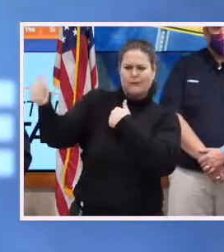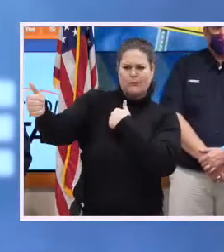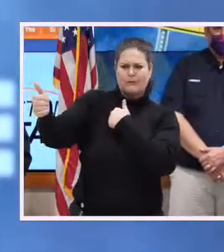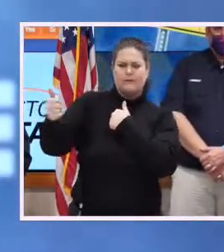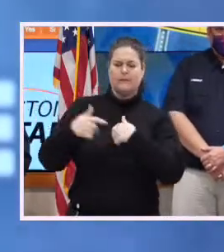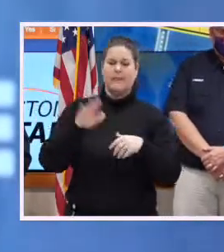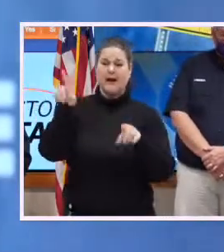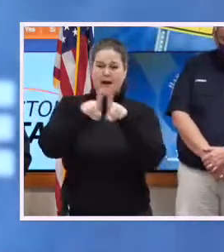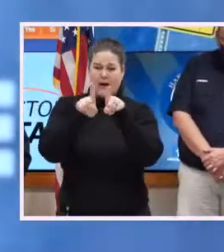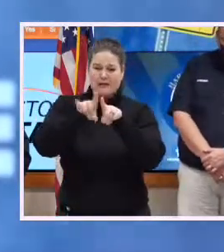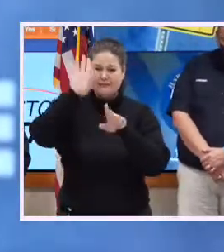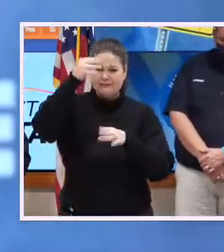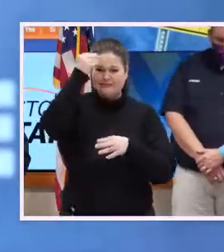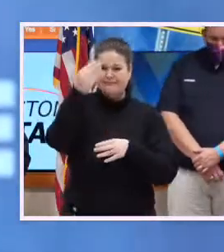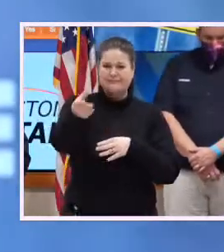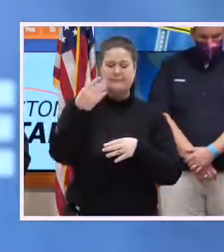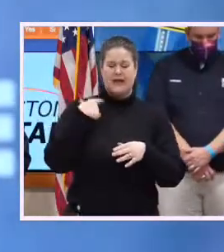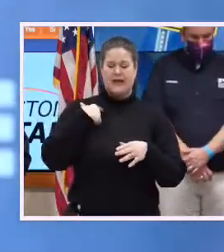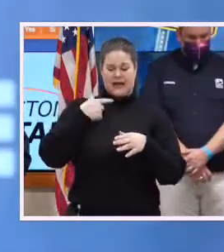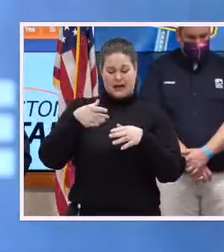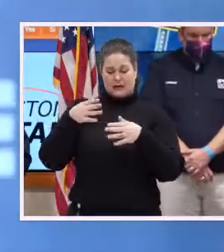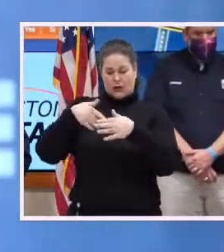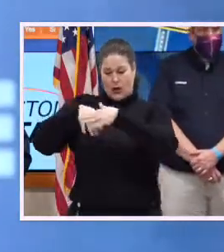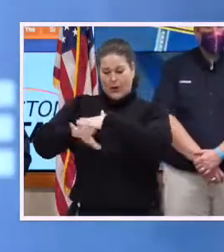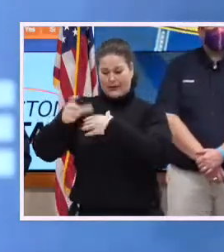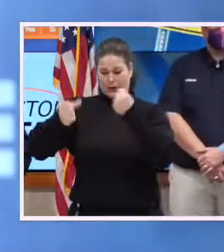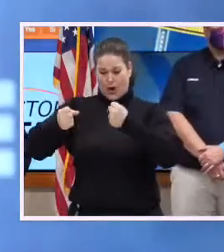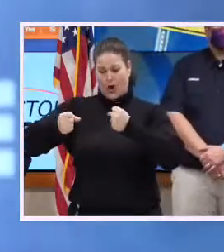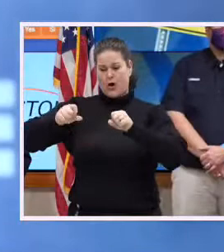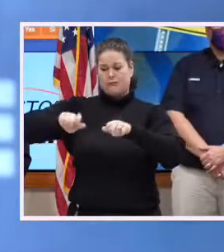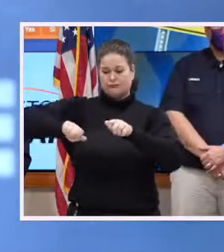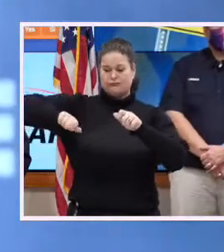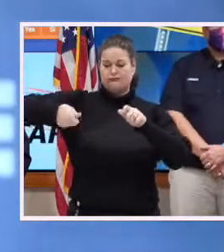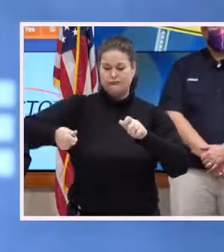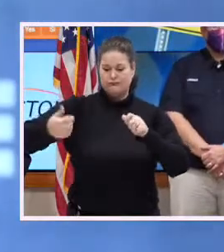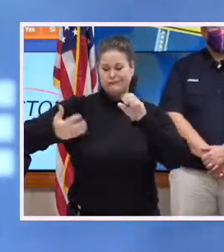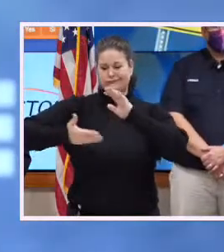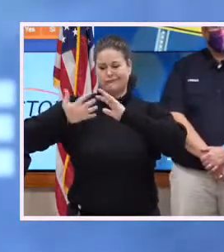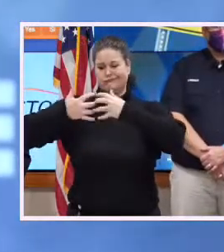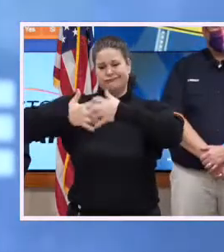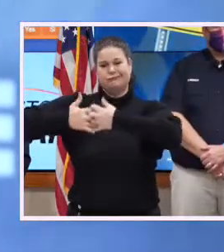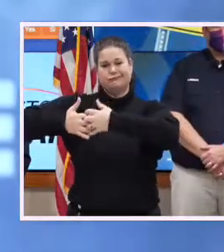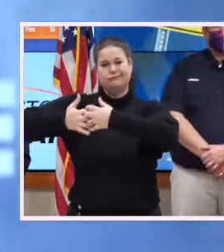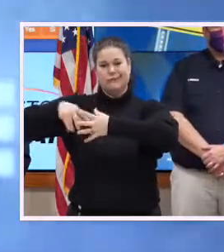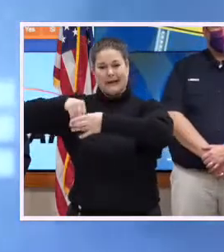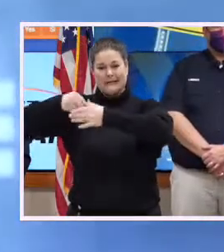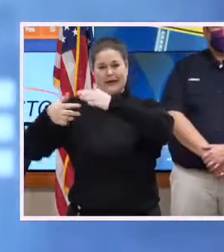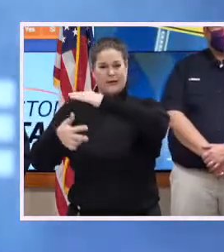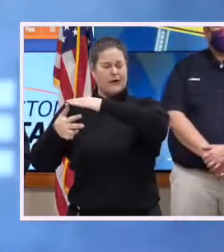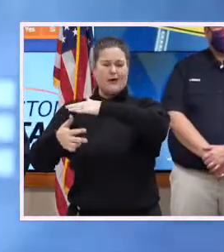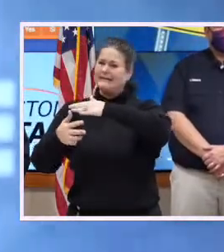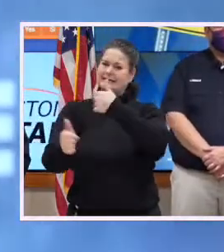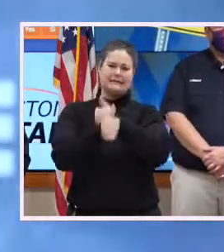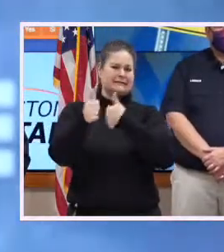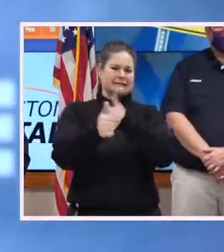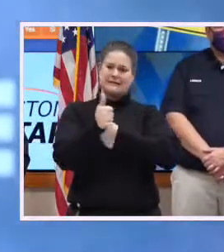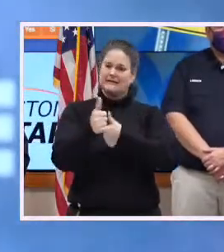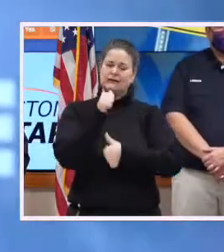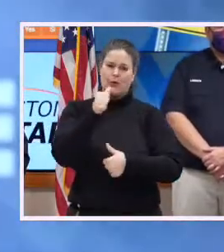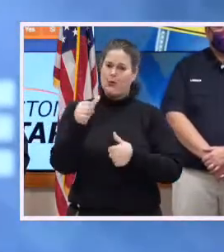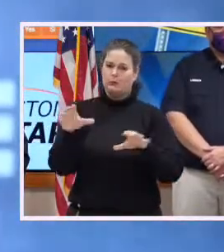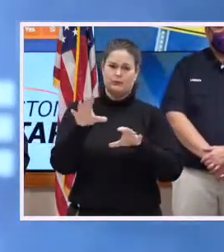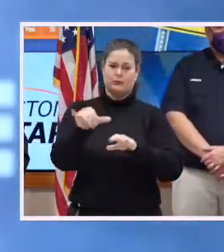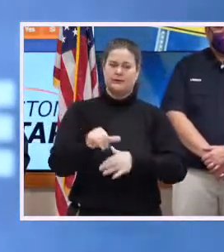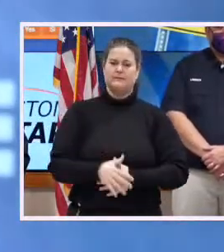garage and then get inside that vehicle in an attempt to get warm. Finally, if you don't have a functioning carbon monoxide detector, get